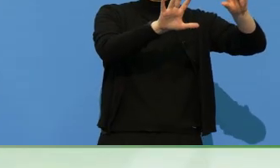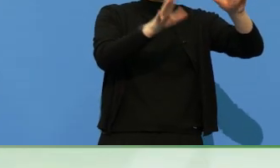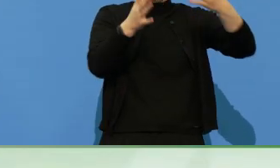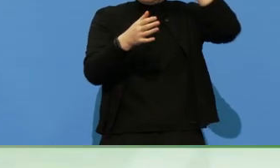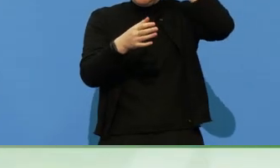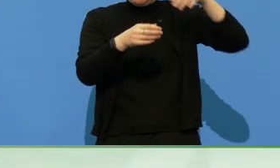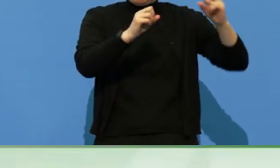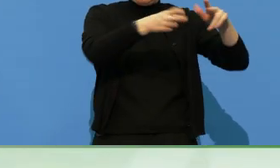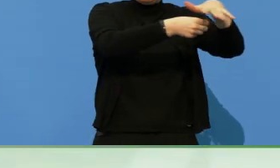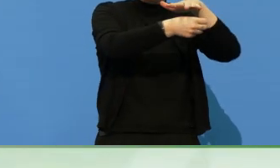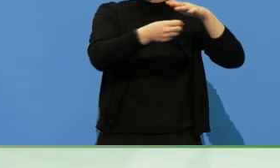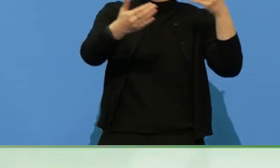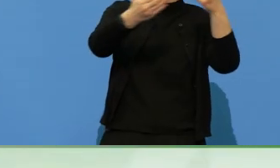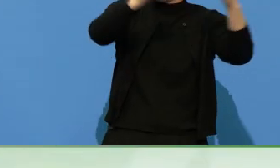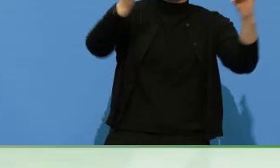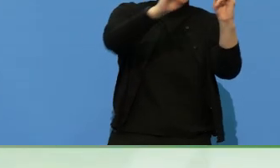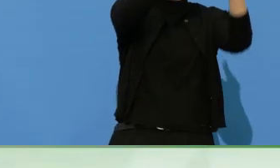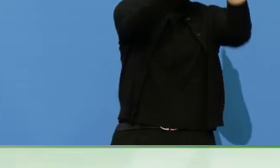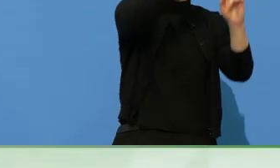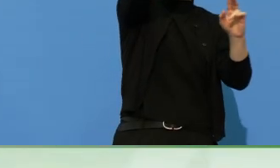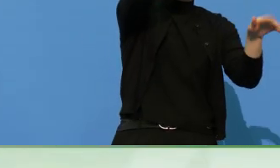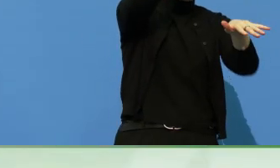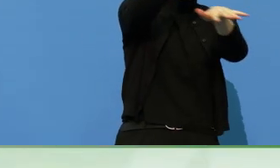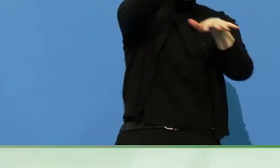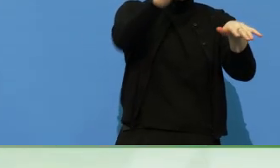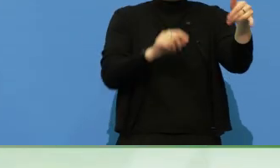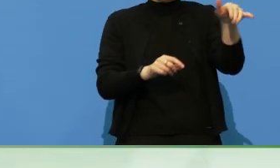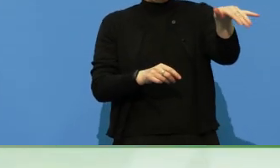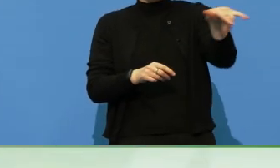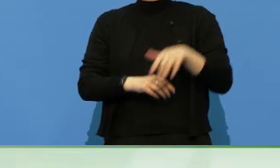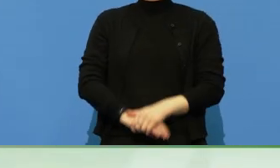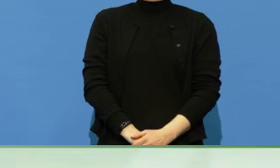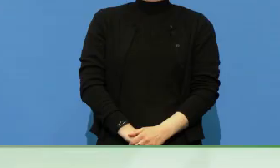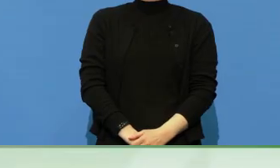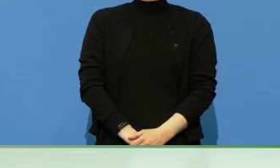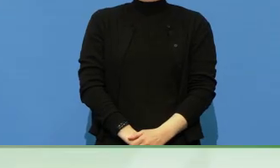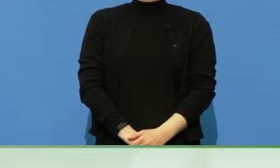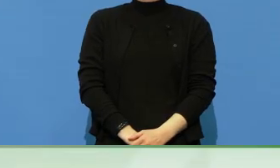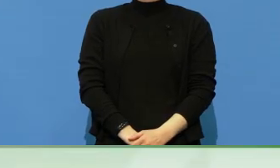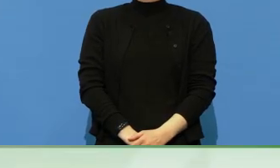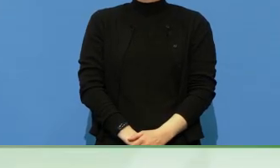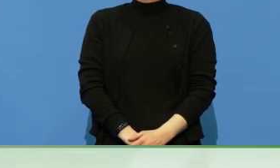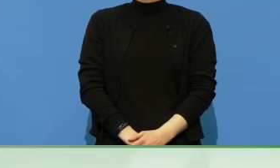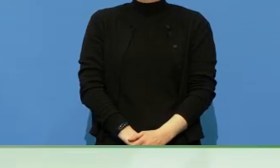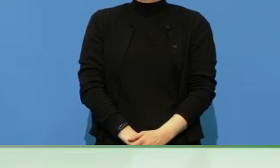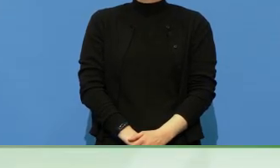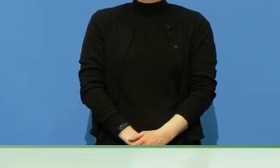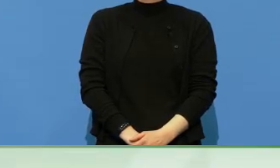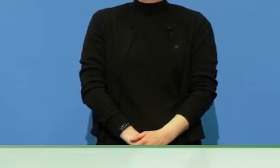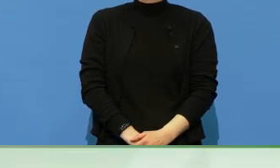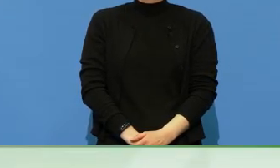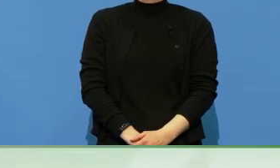Eiffel Tower. You're right. And the idea is to take those buildings, that